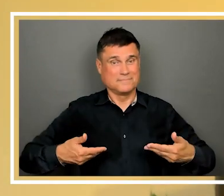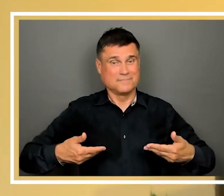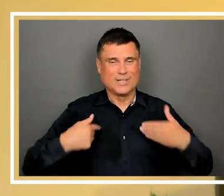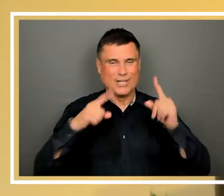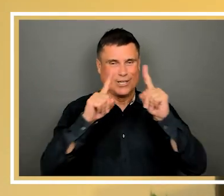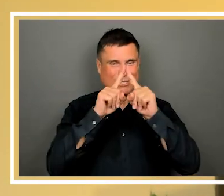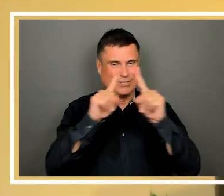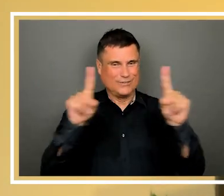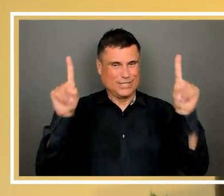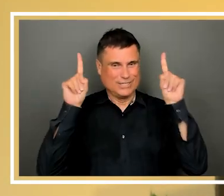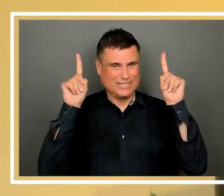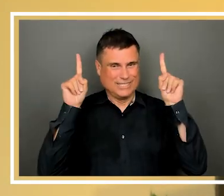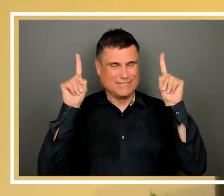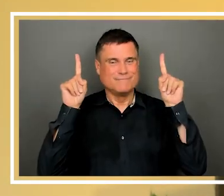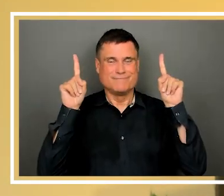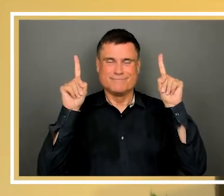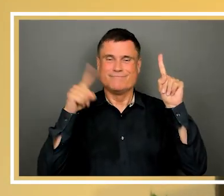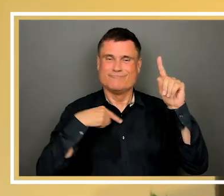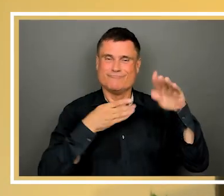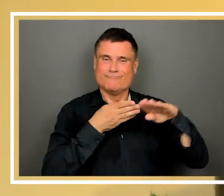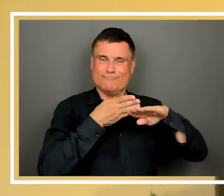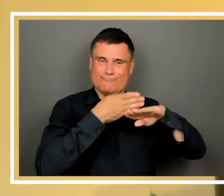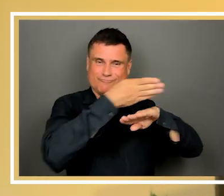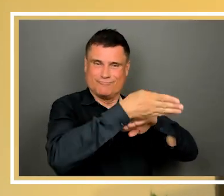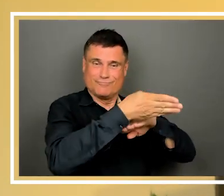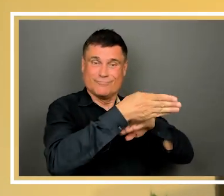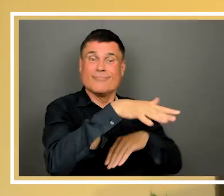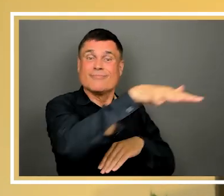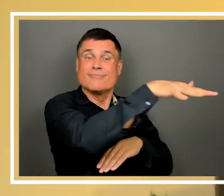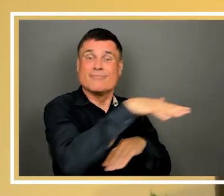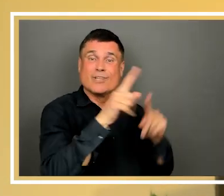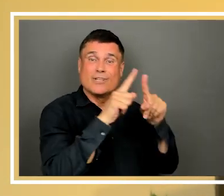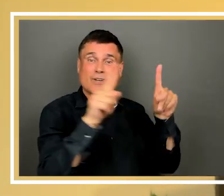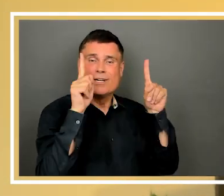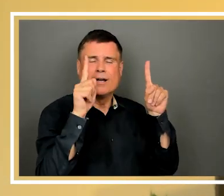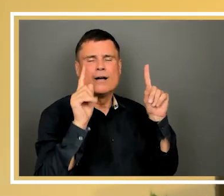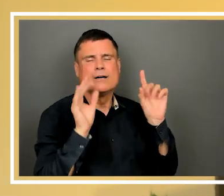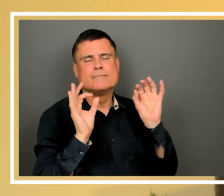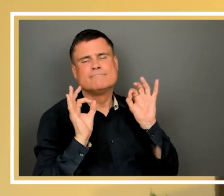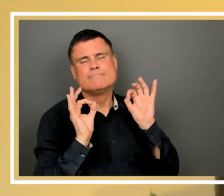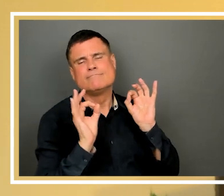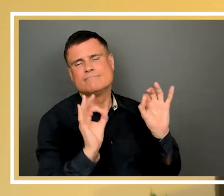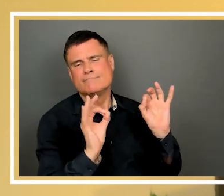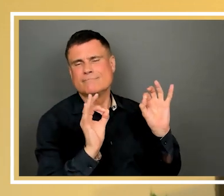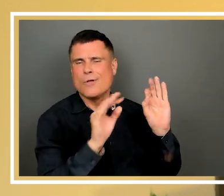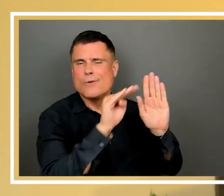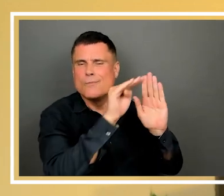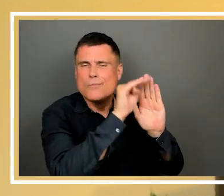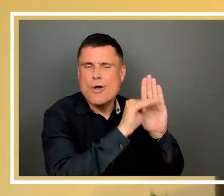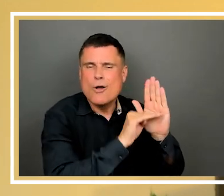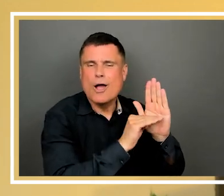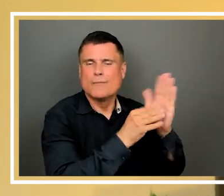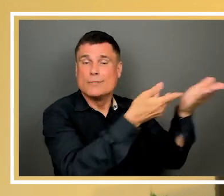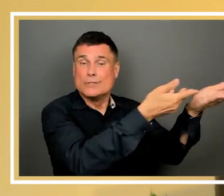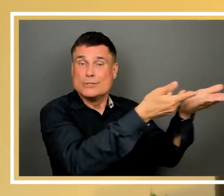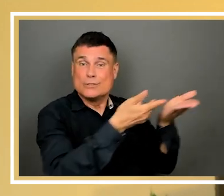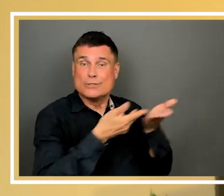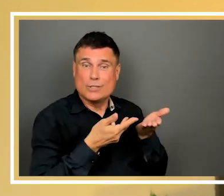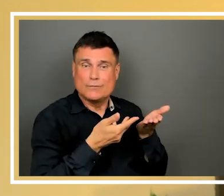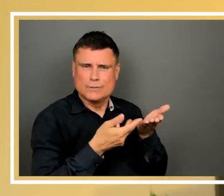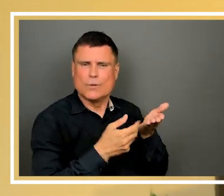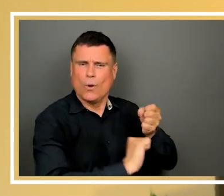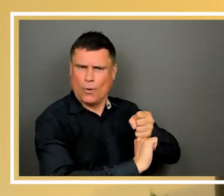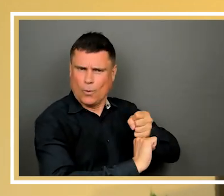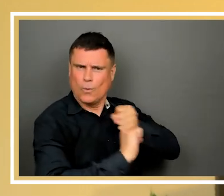As I'm a university student, the most fresh example of a program in the service that